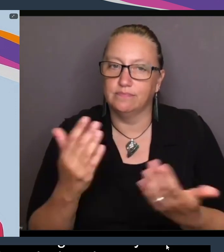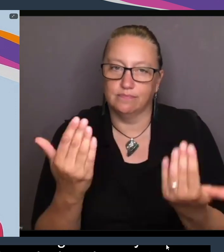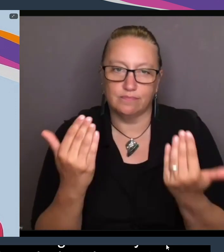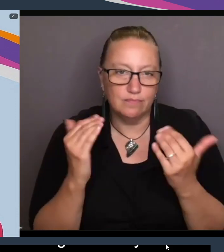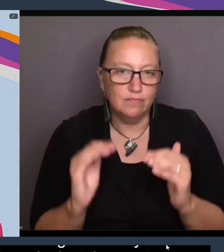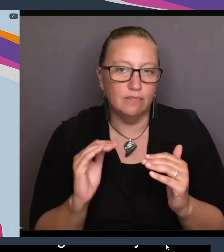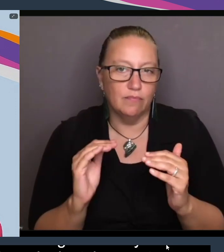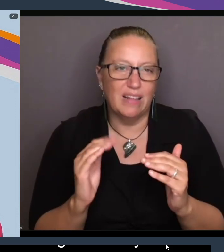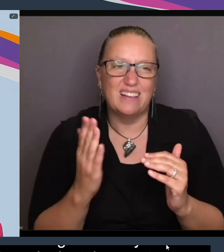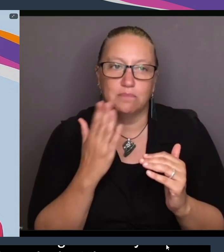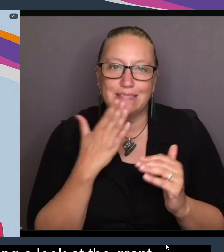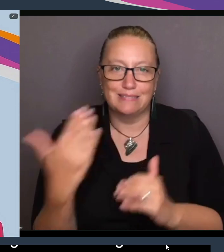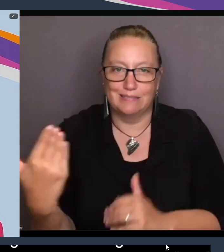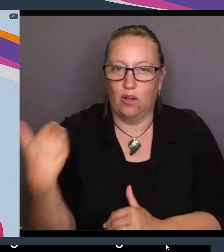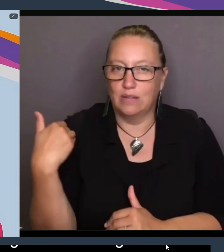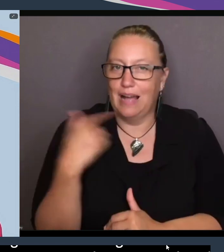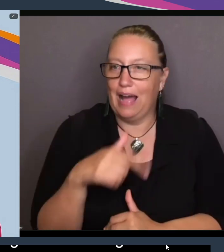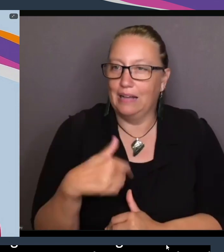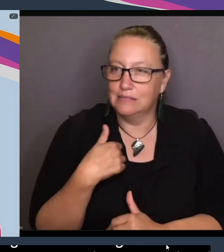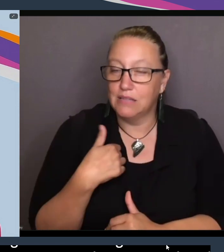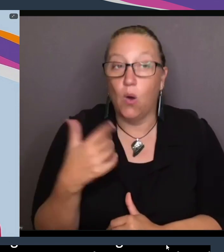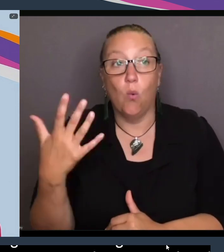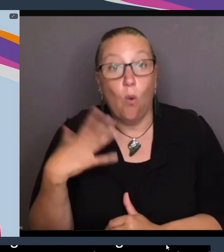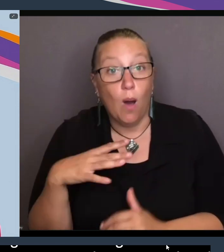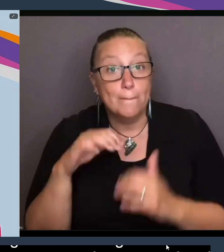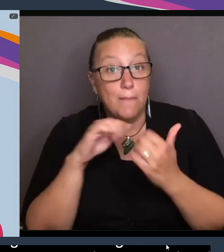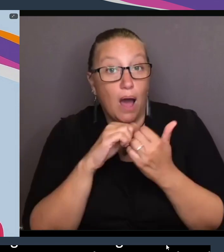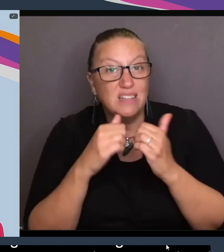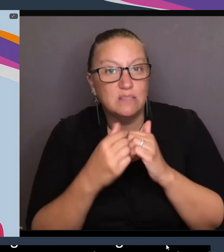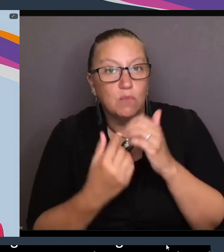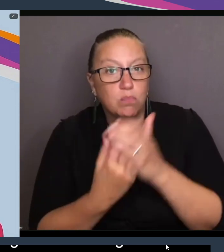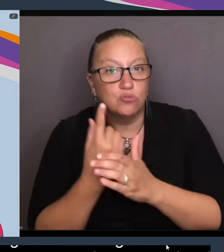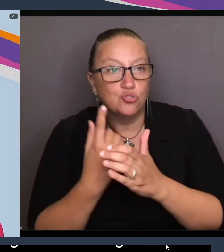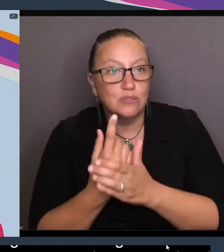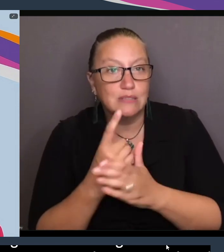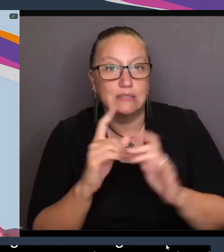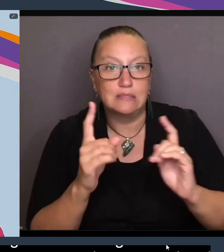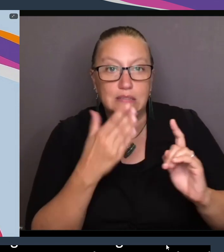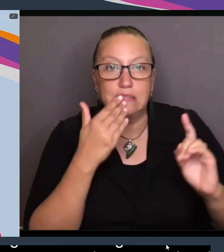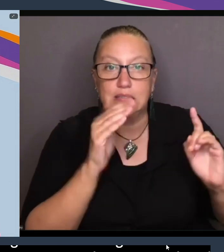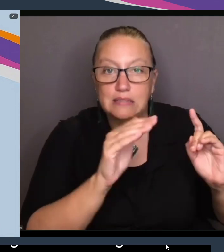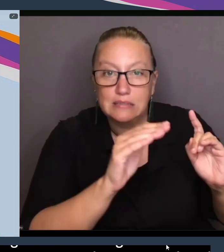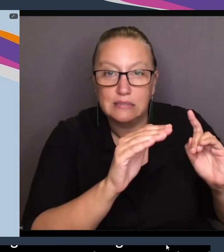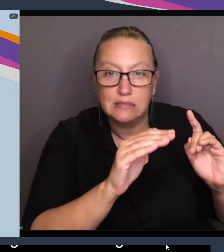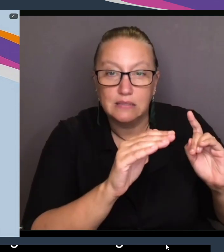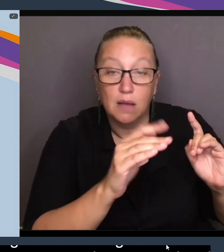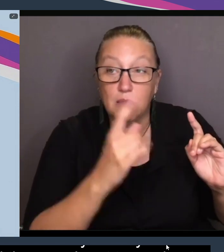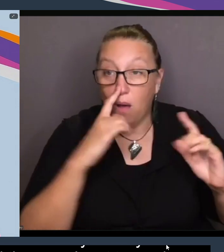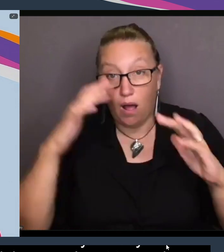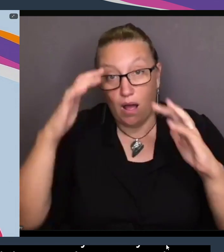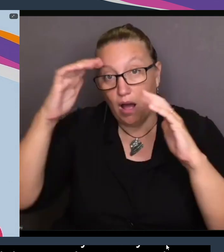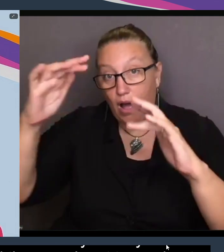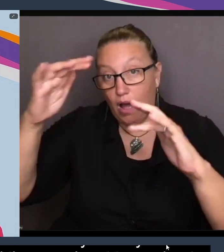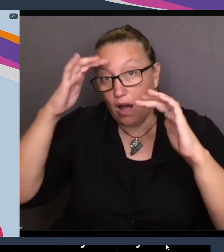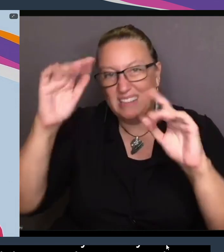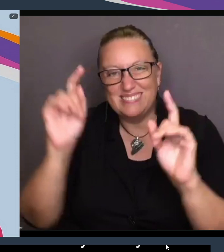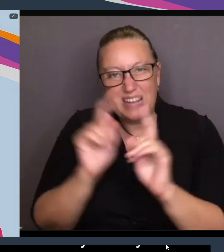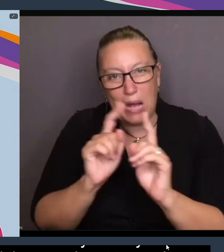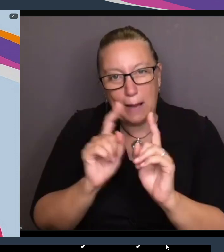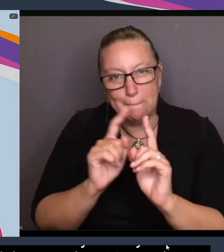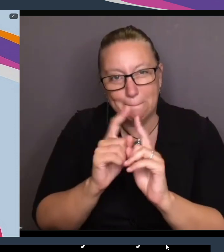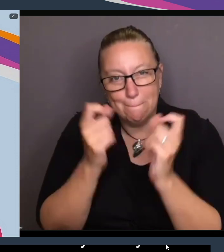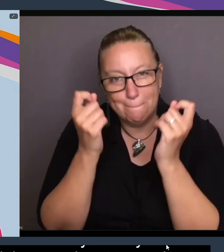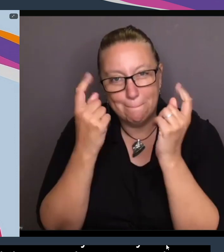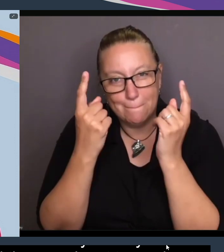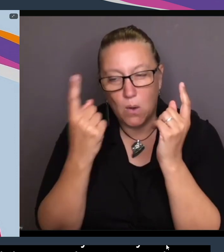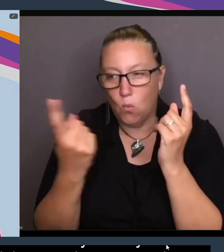partnership opportunities that you're looking for, because then I can get people who are on the same page about how they